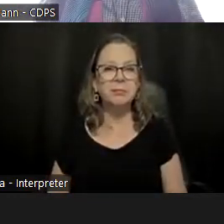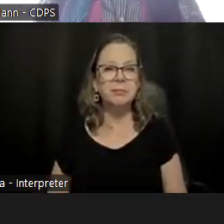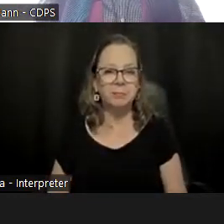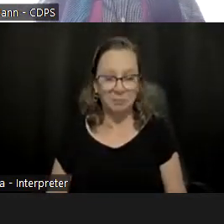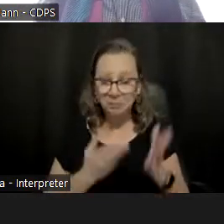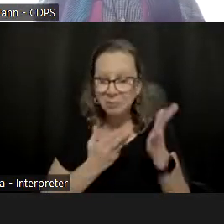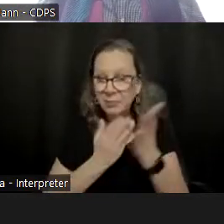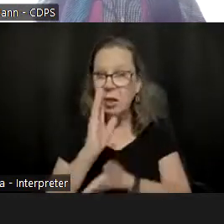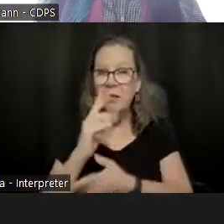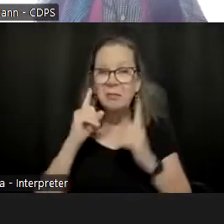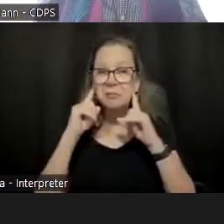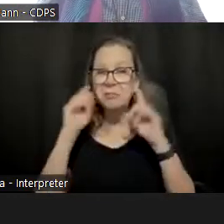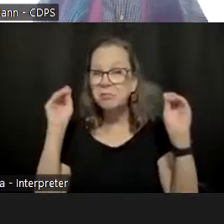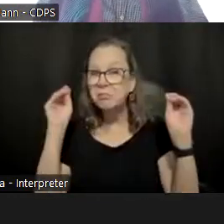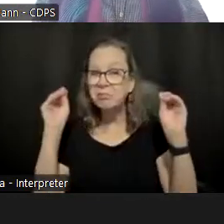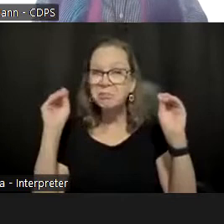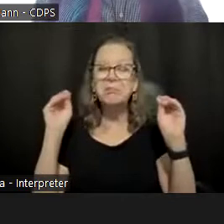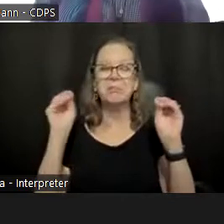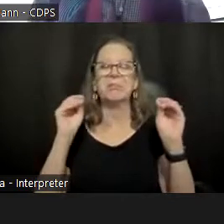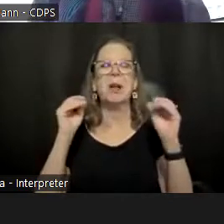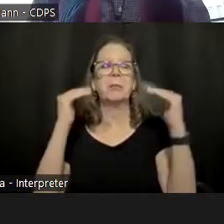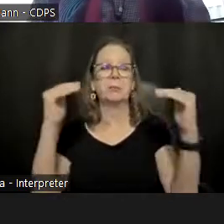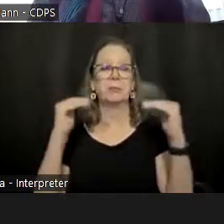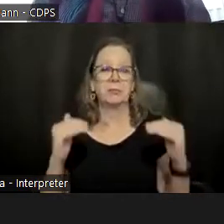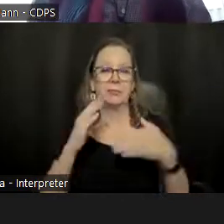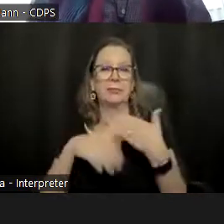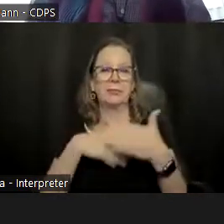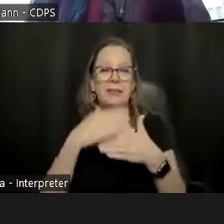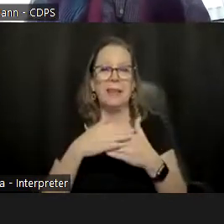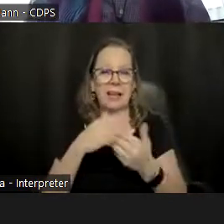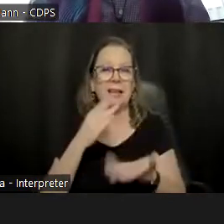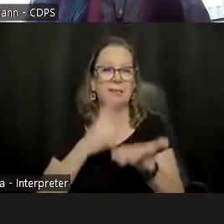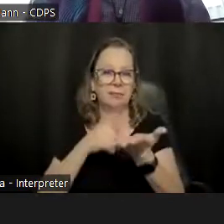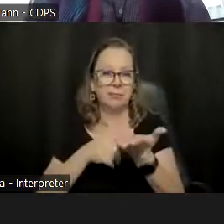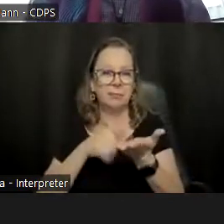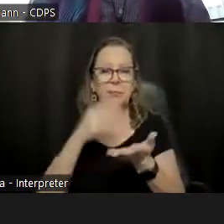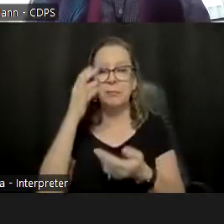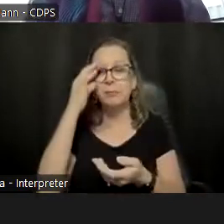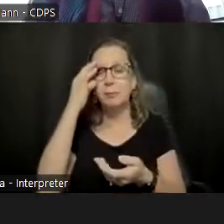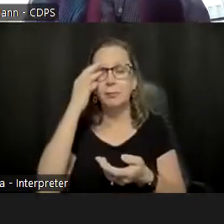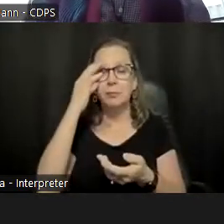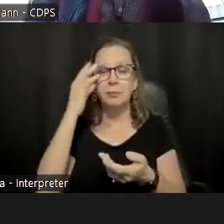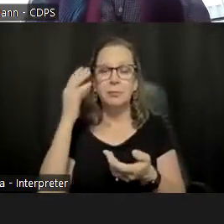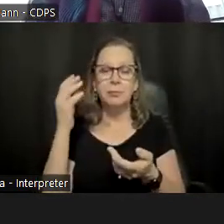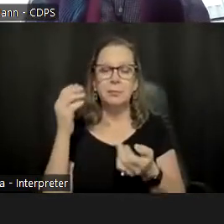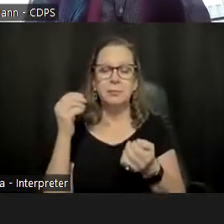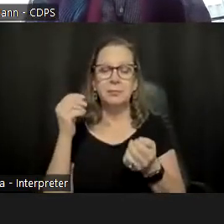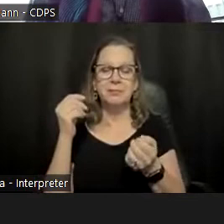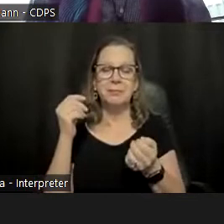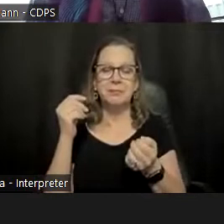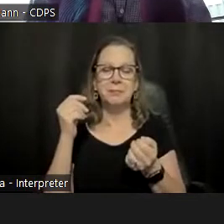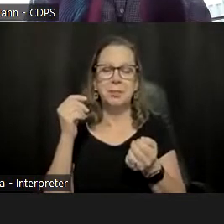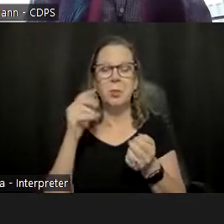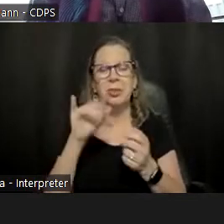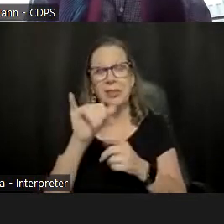All right, not hearing anything. I'm going to move on to our next conversation, which is,